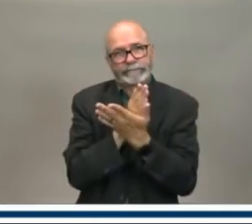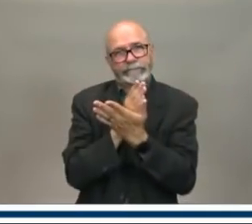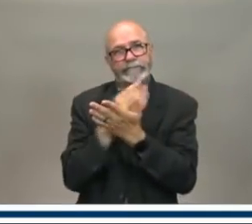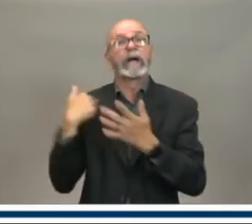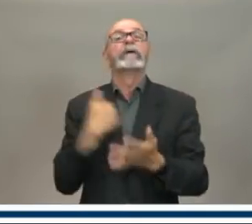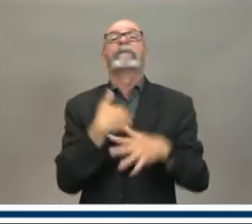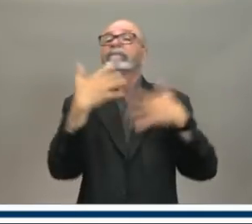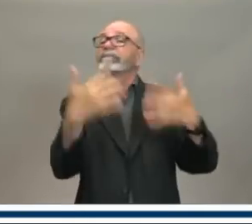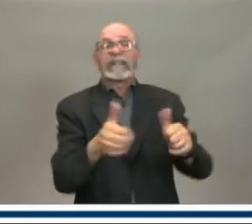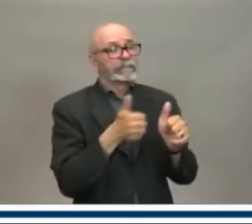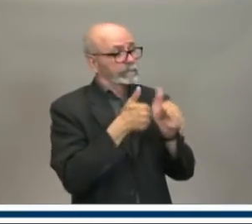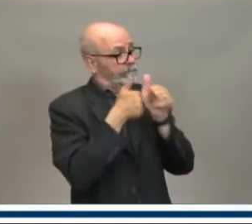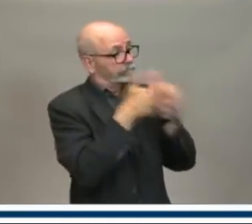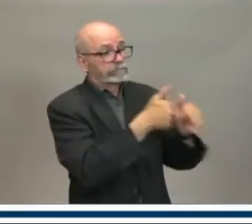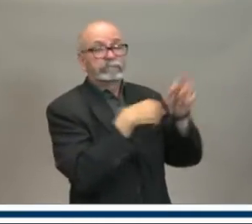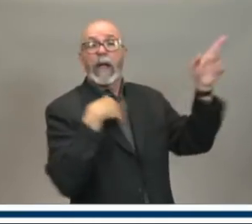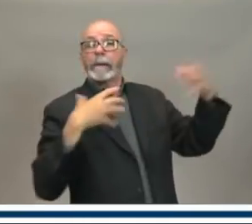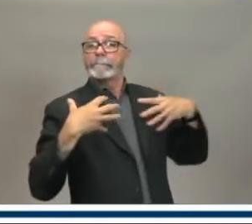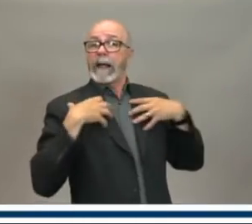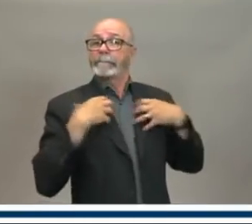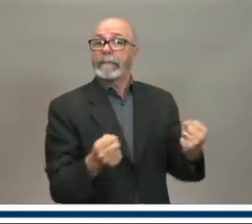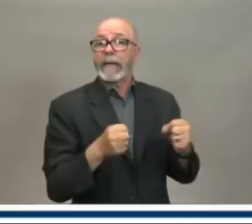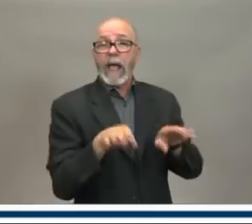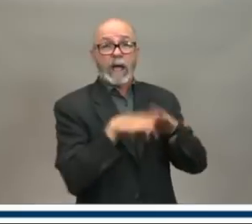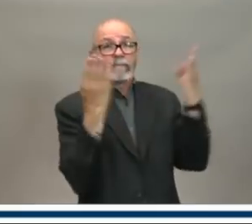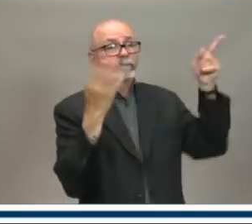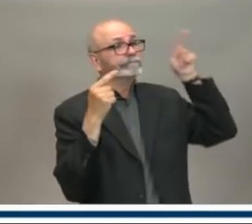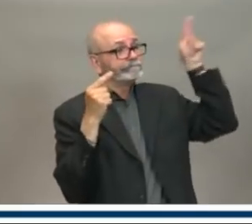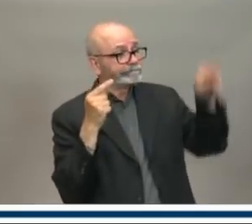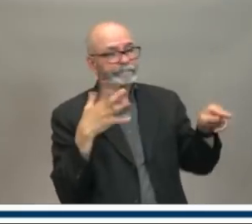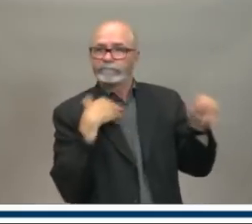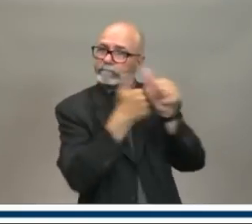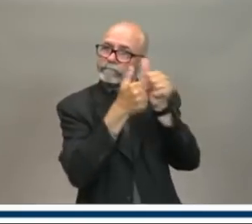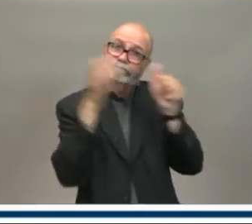as we're doing that, we're very mindful of the fact